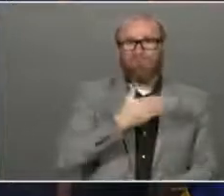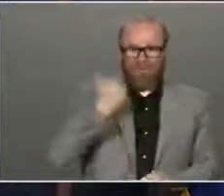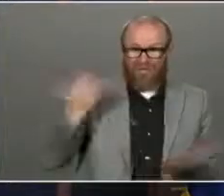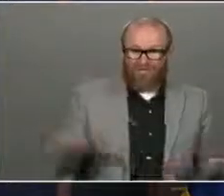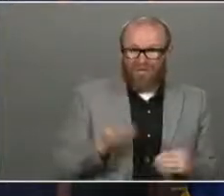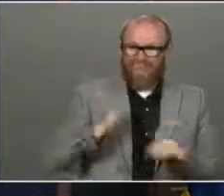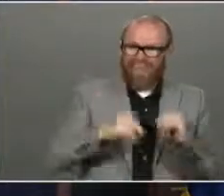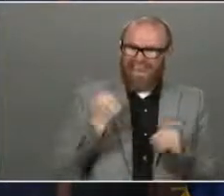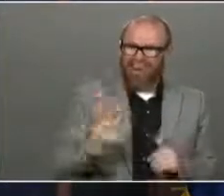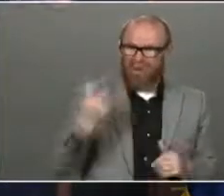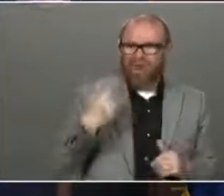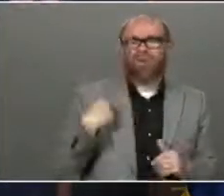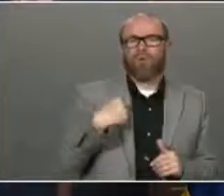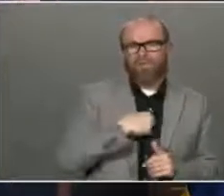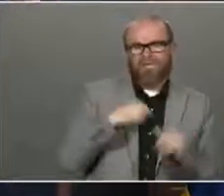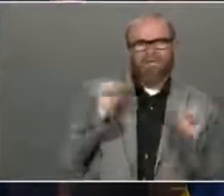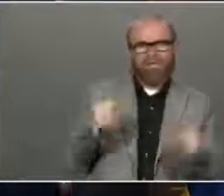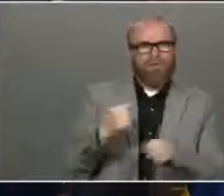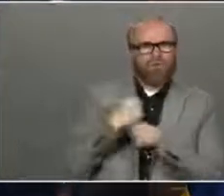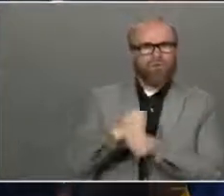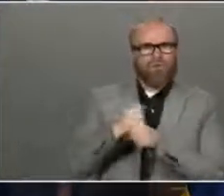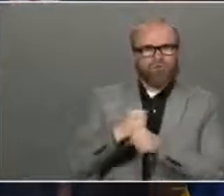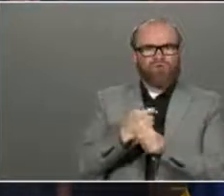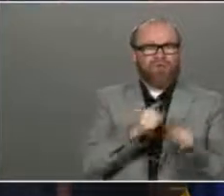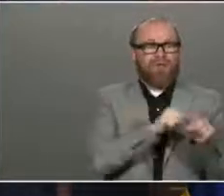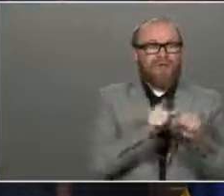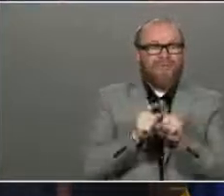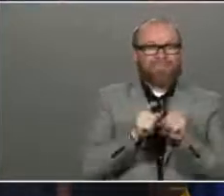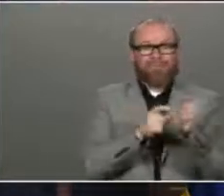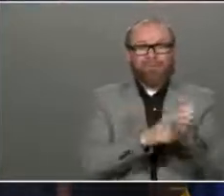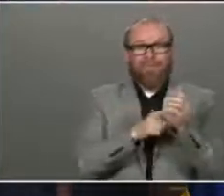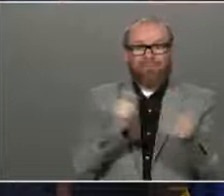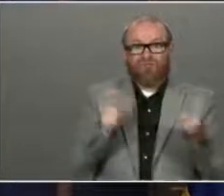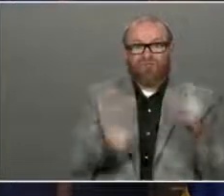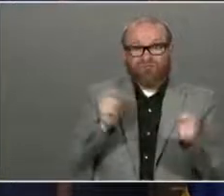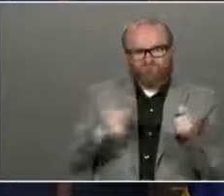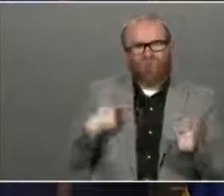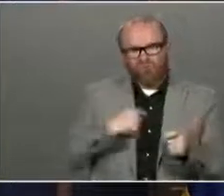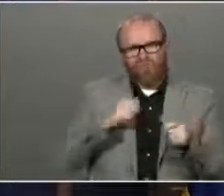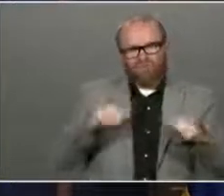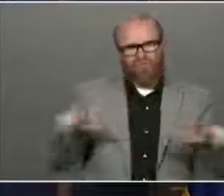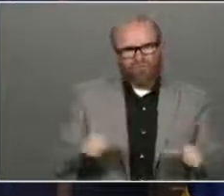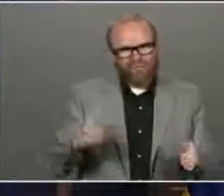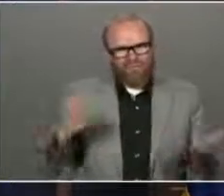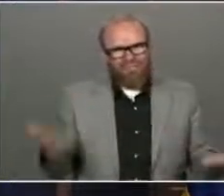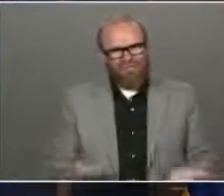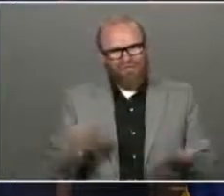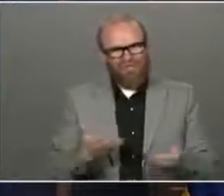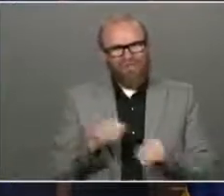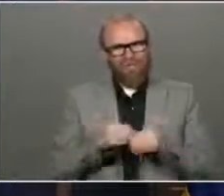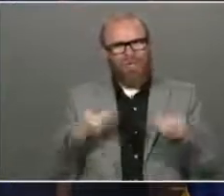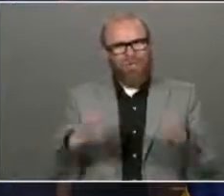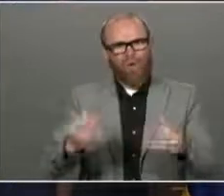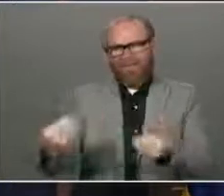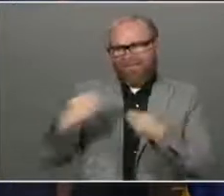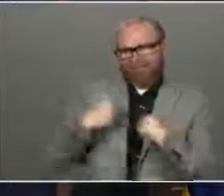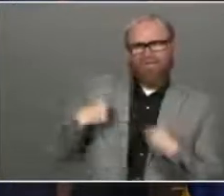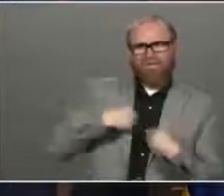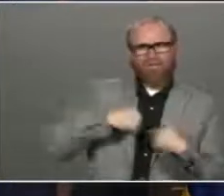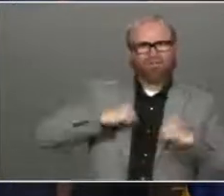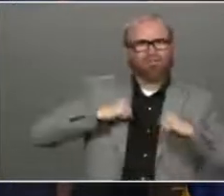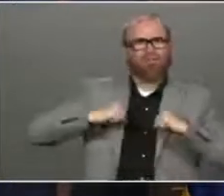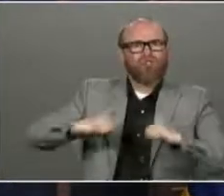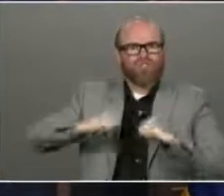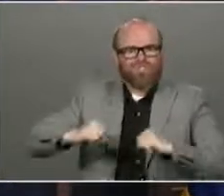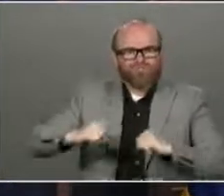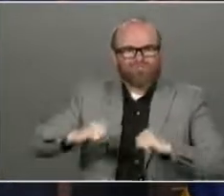can produce these things as demand changes. We can do it here in a way that gives us security, in a way that